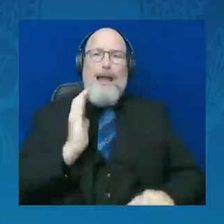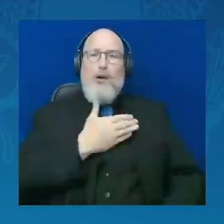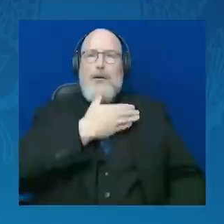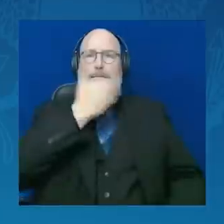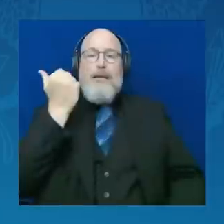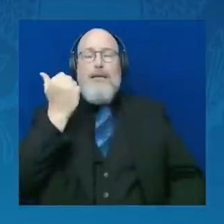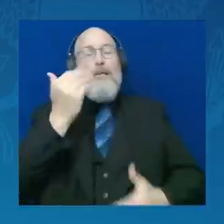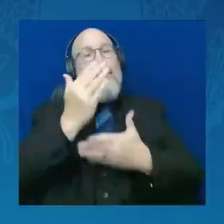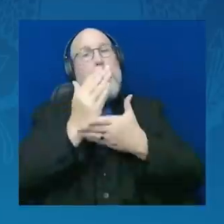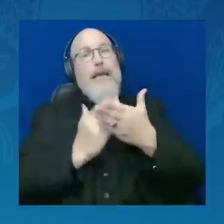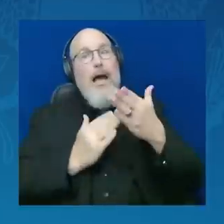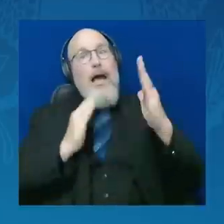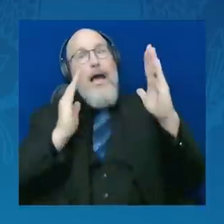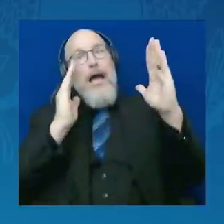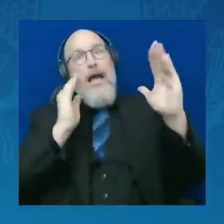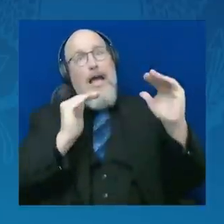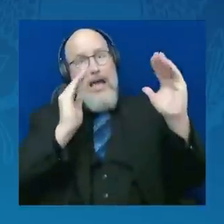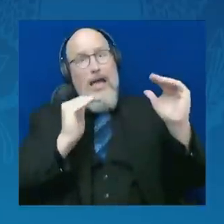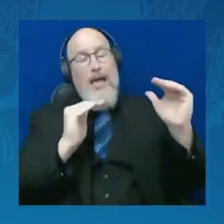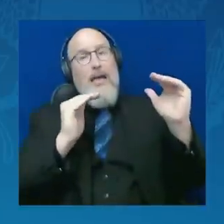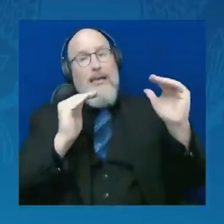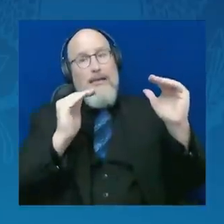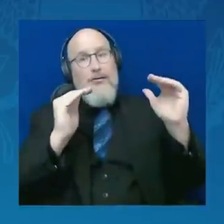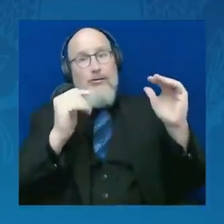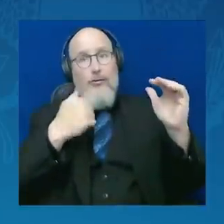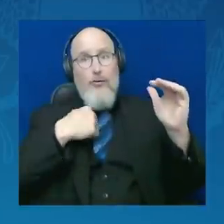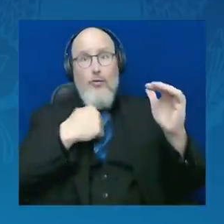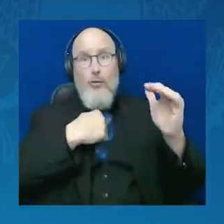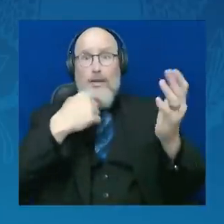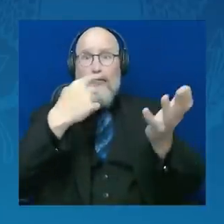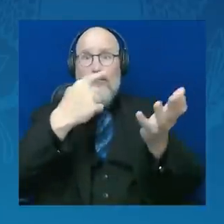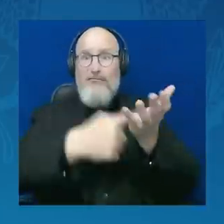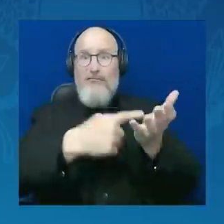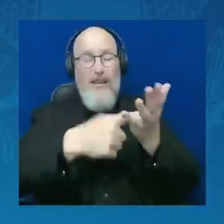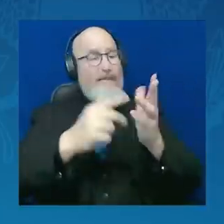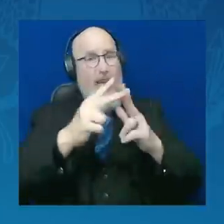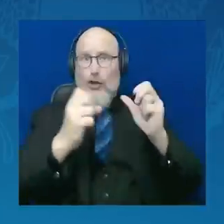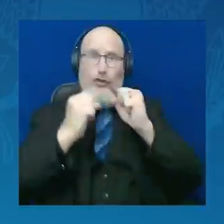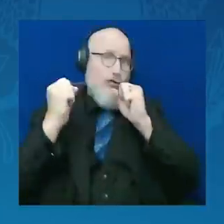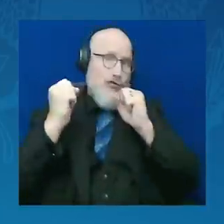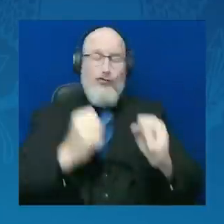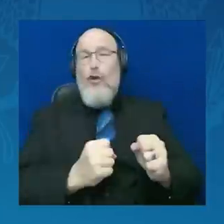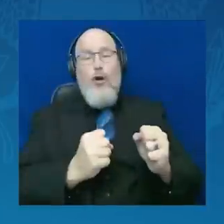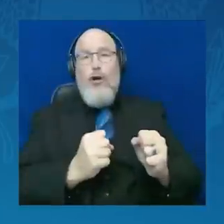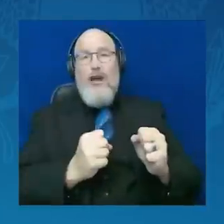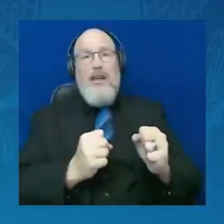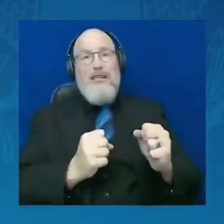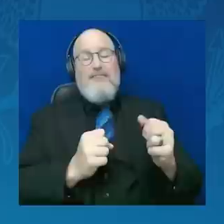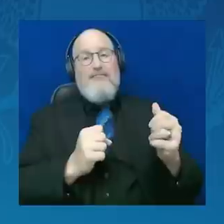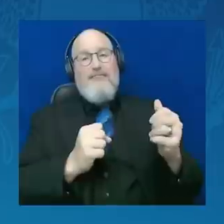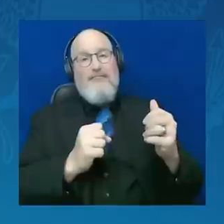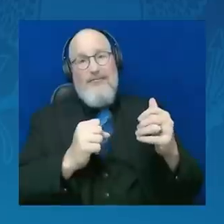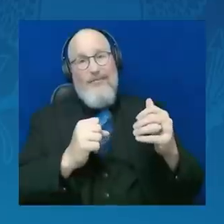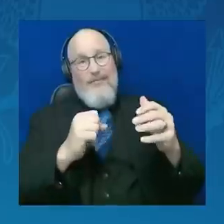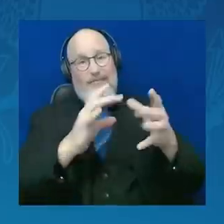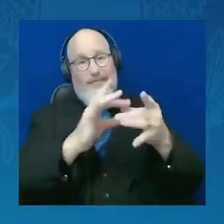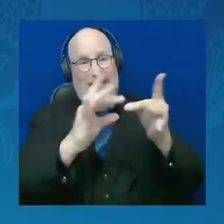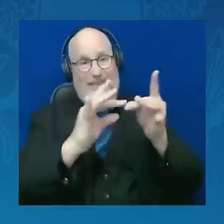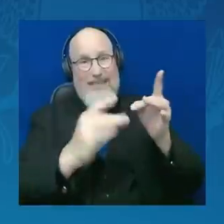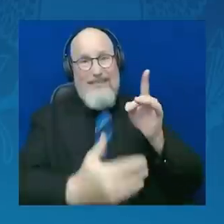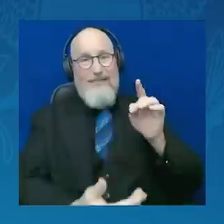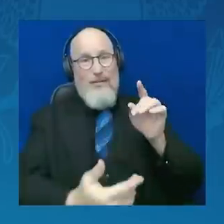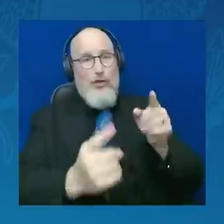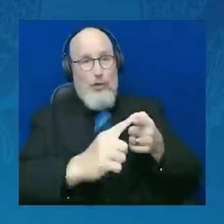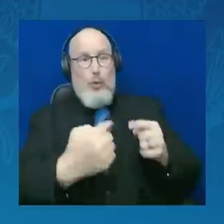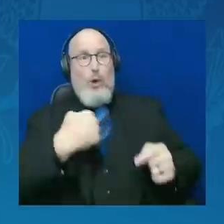were addressed in a very strong and unequivocal way, also towards us, towards Poland. However,